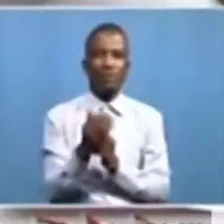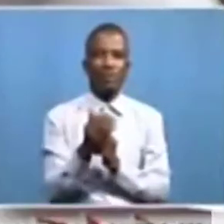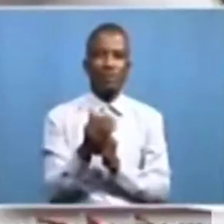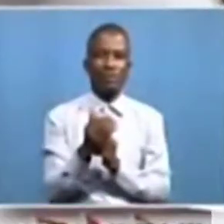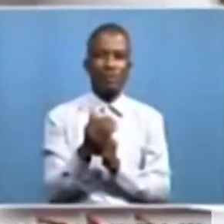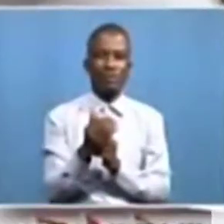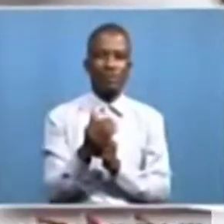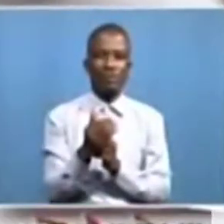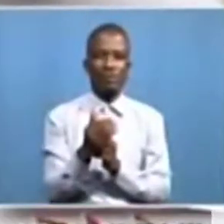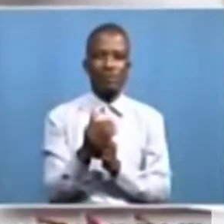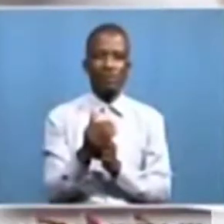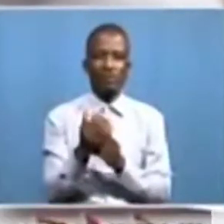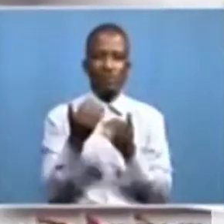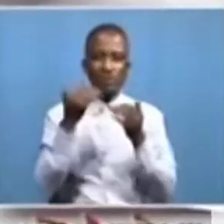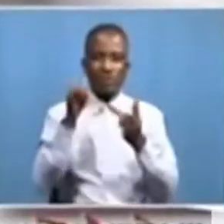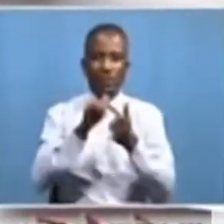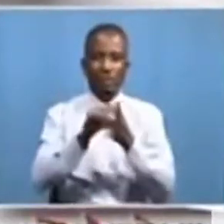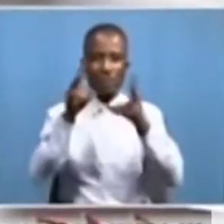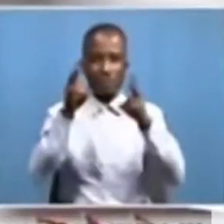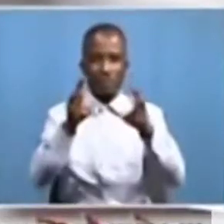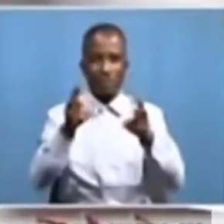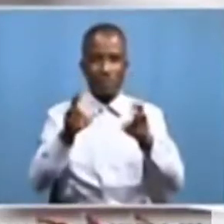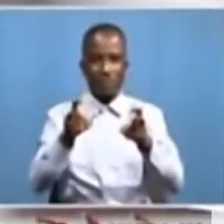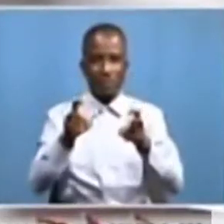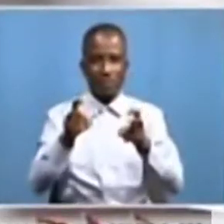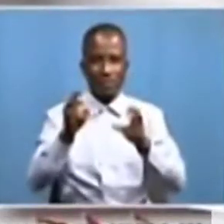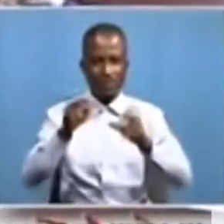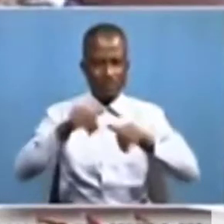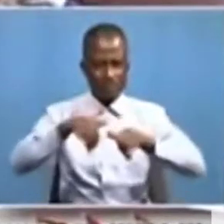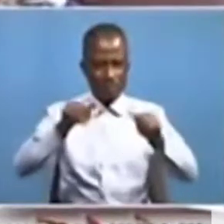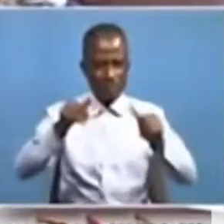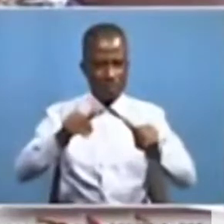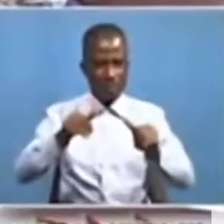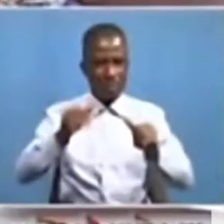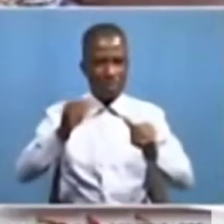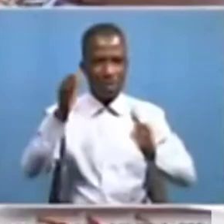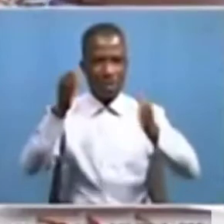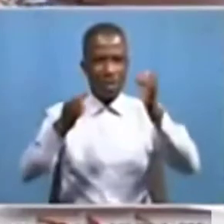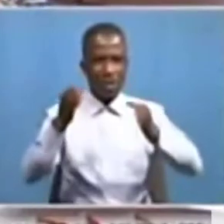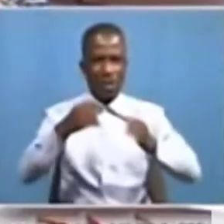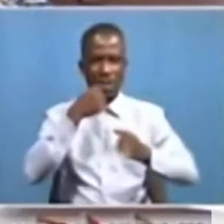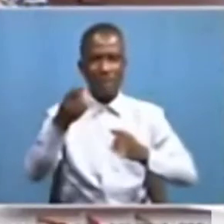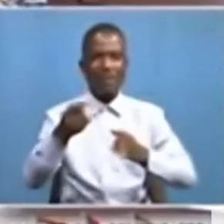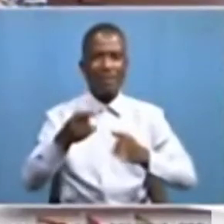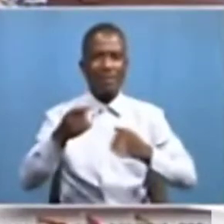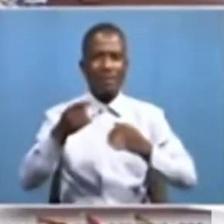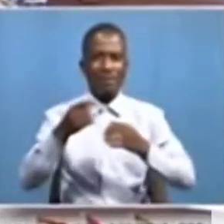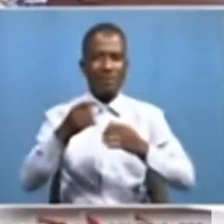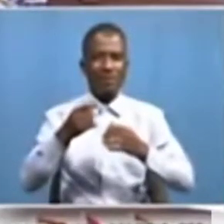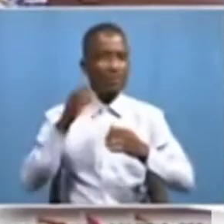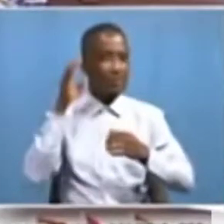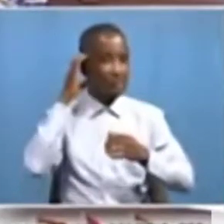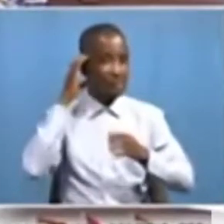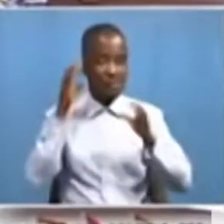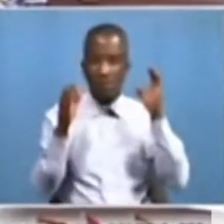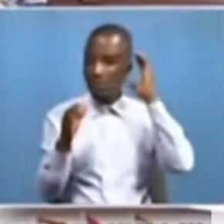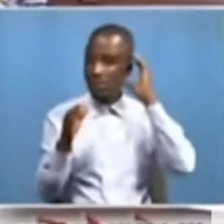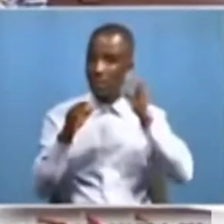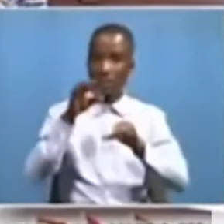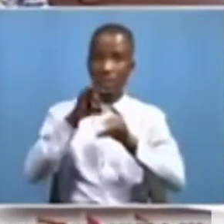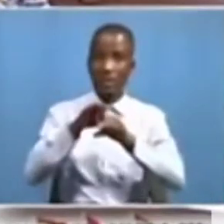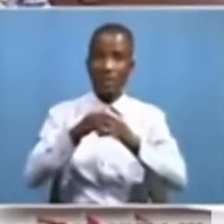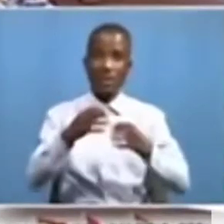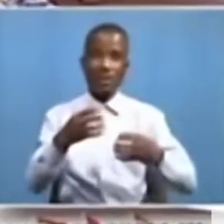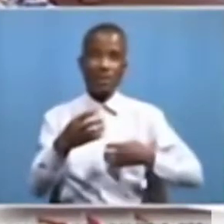Lord Denny. In that case, Lord Denny summarized the duty of courts in making declarations upon hearing election petitions.